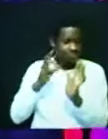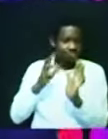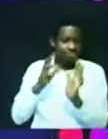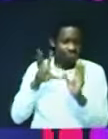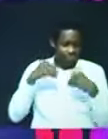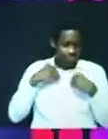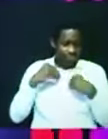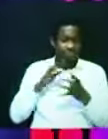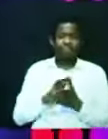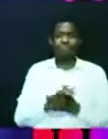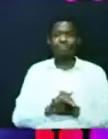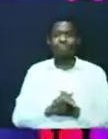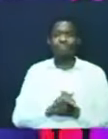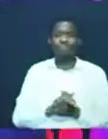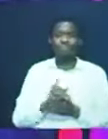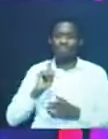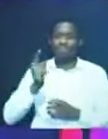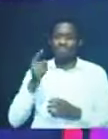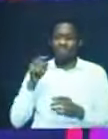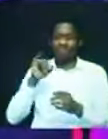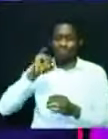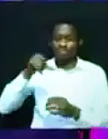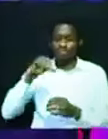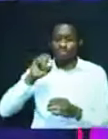se de tie no a